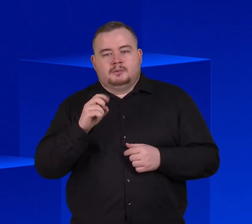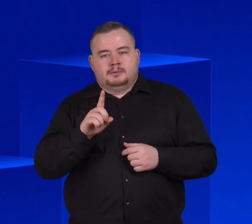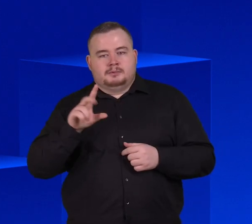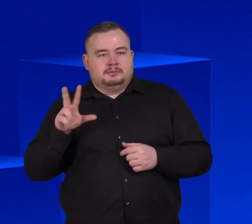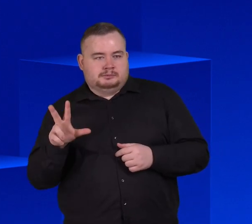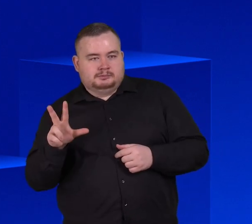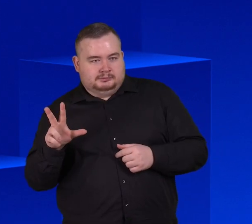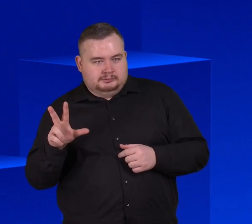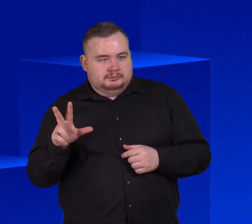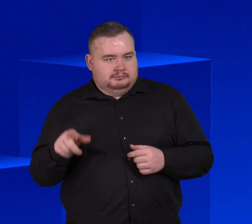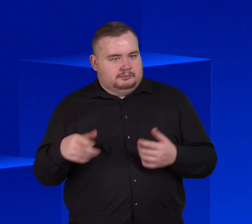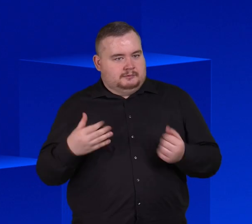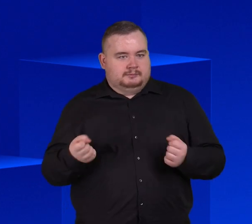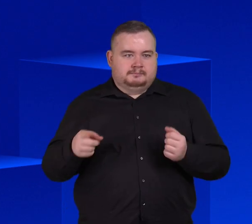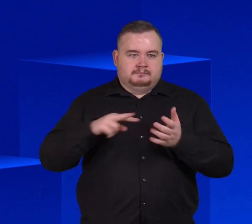let's say, challenges was